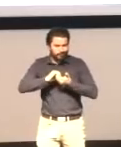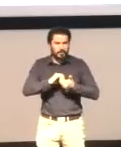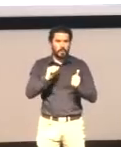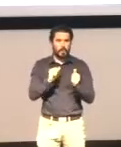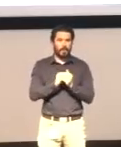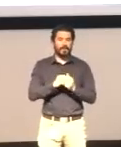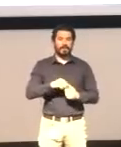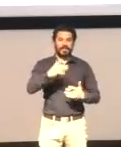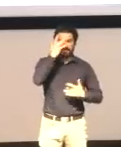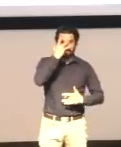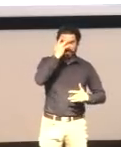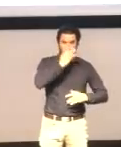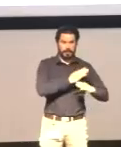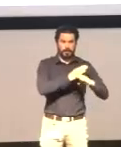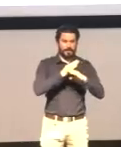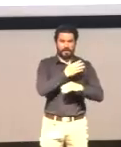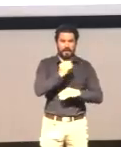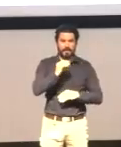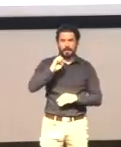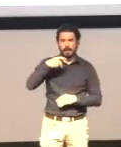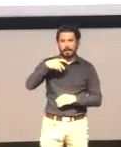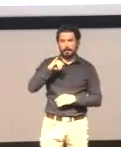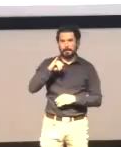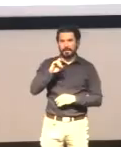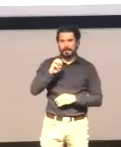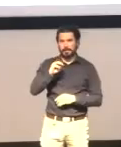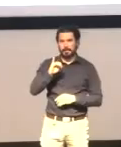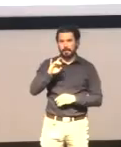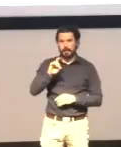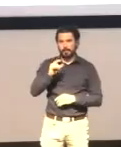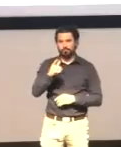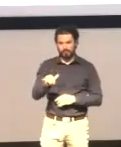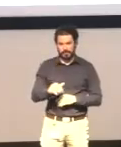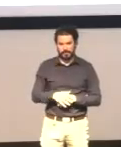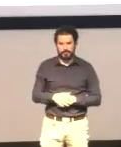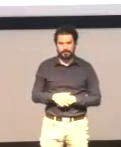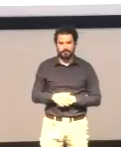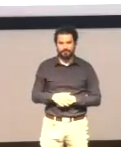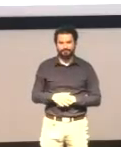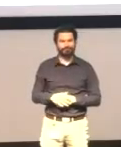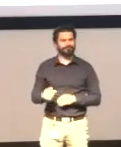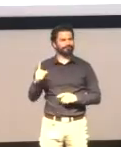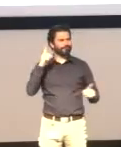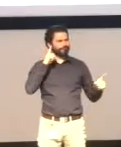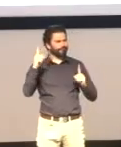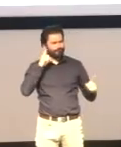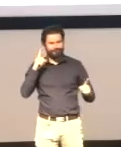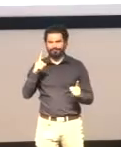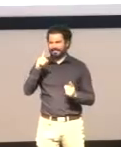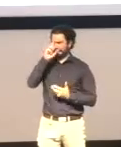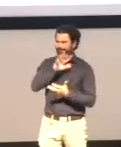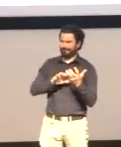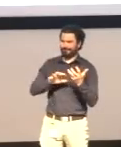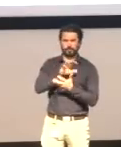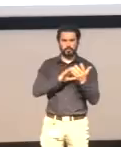and epidemiology. We have heard that there is some confusion around infection prevention guidelines